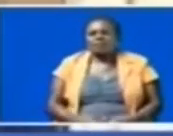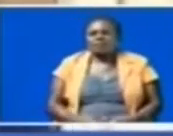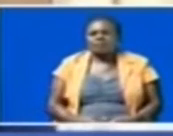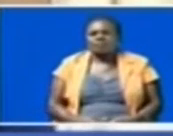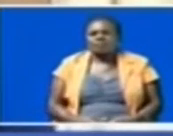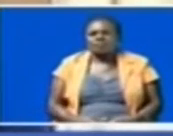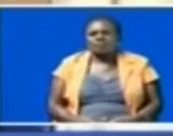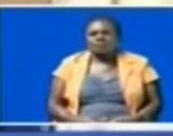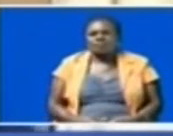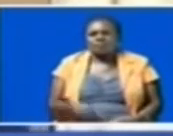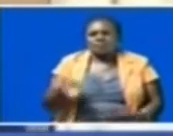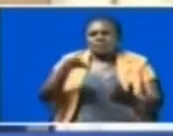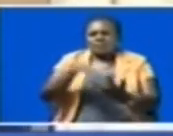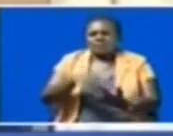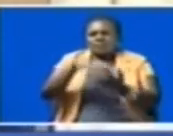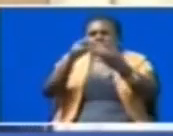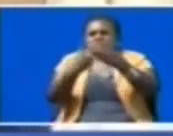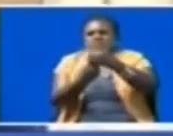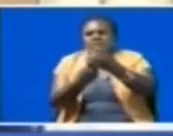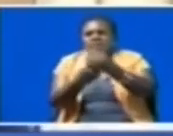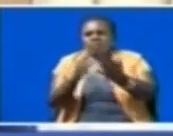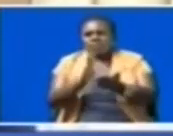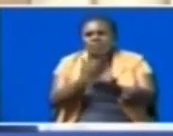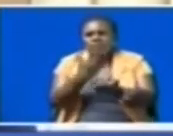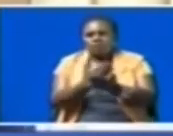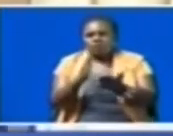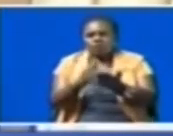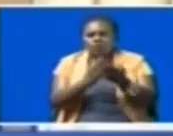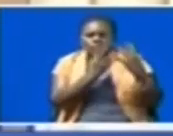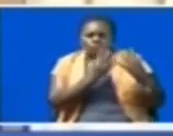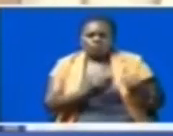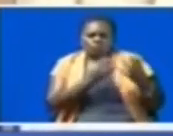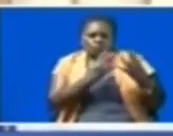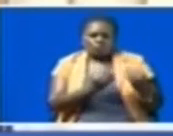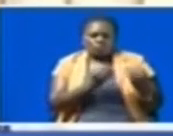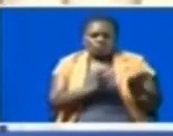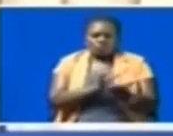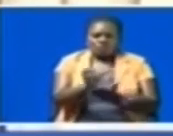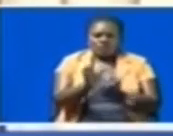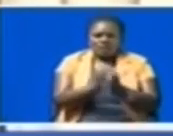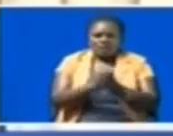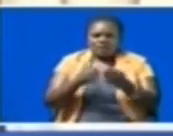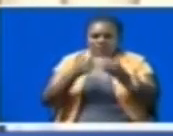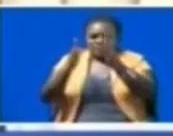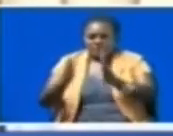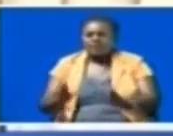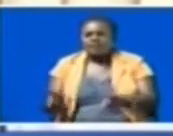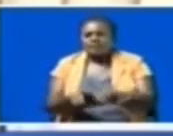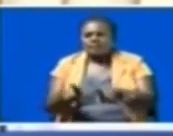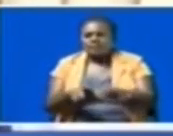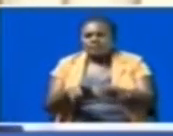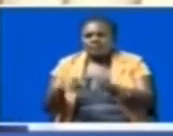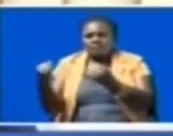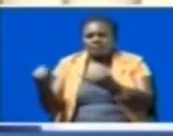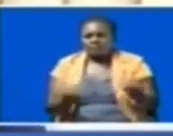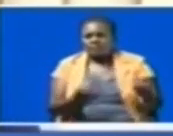This will be a very unique partnership between the Kenya Pension Fund Investment Consortium as well as MIDA, an institution under the